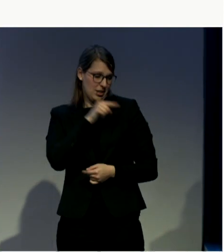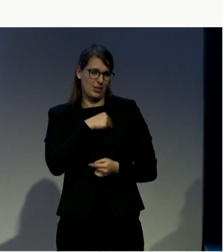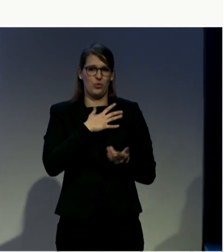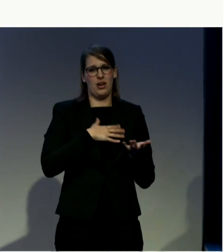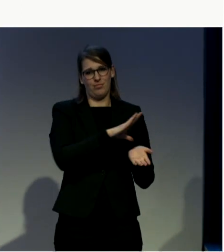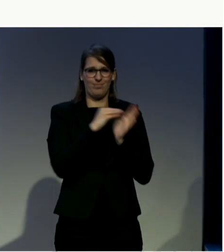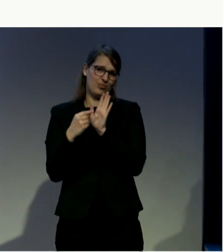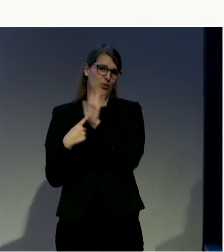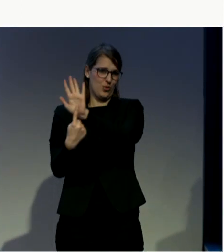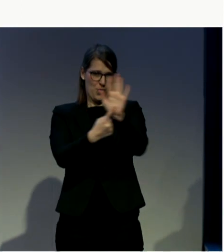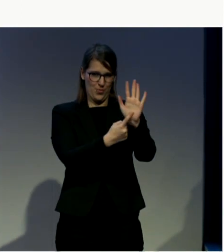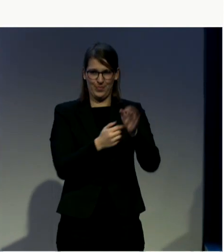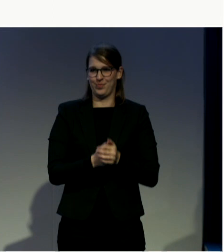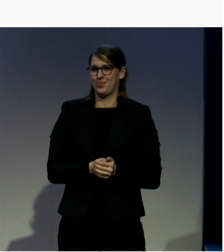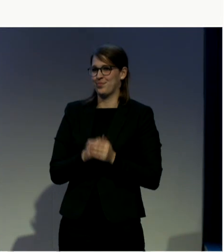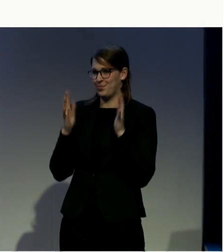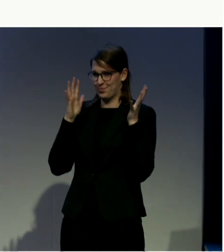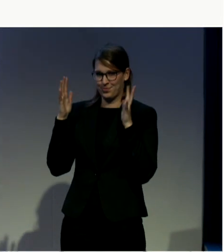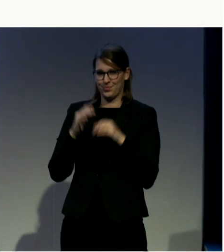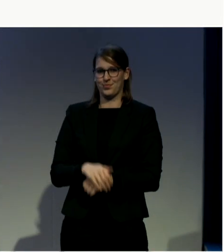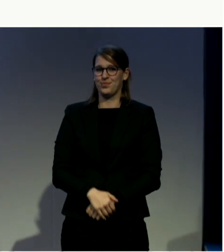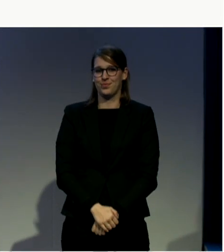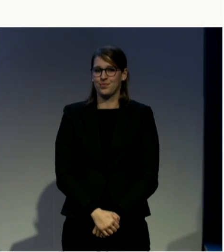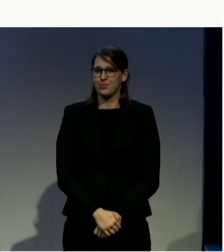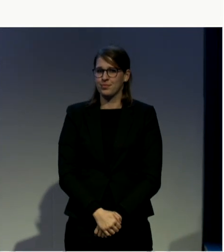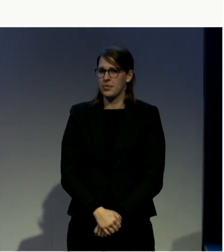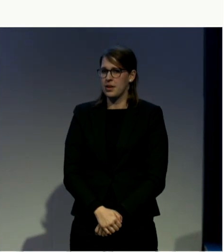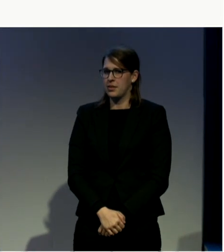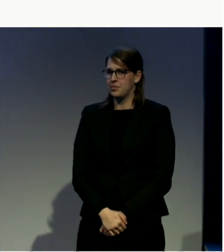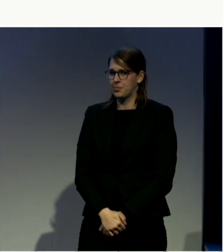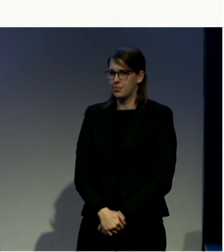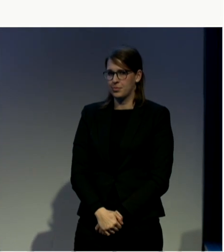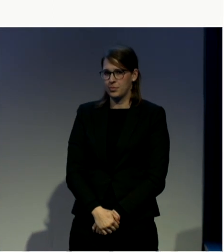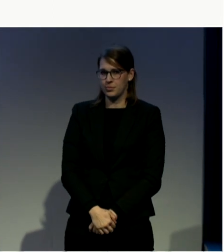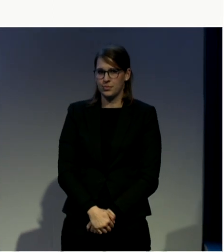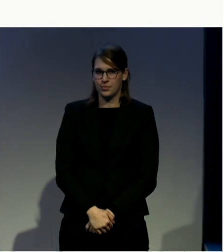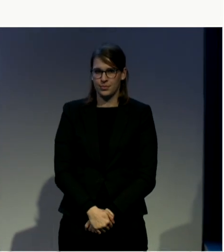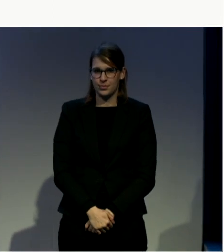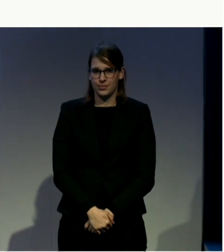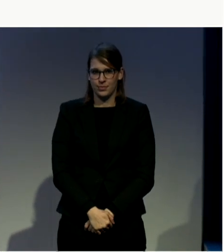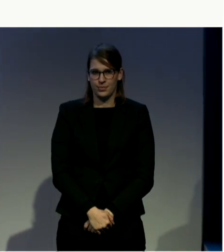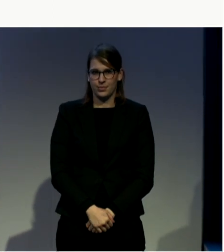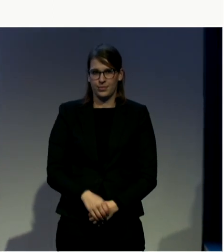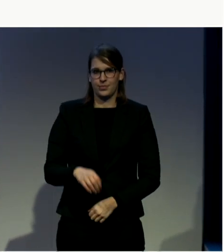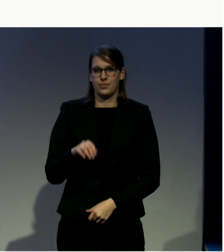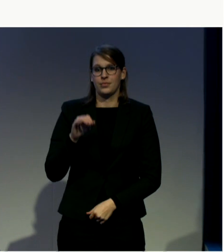I was wondering what you thought about directors with